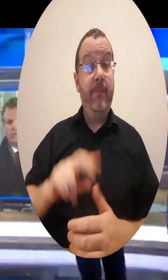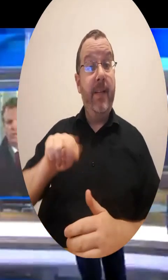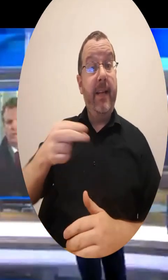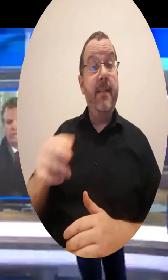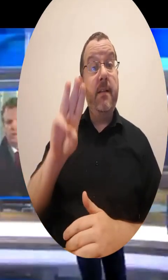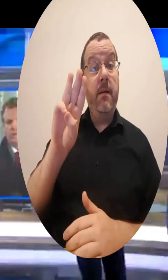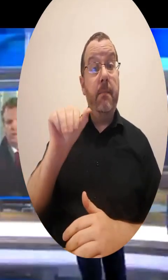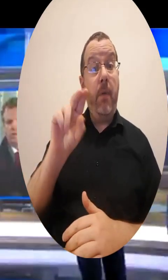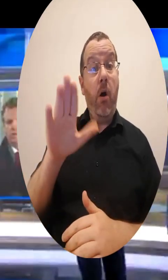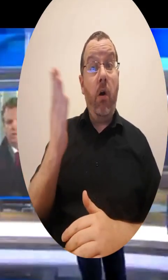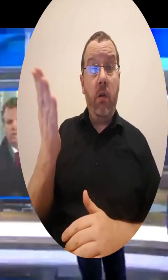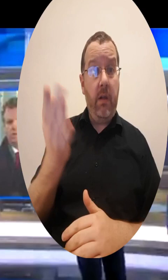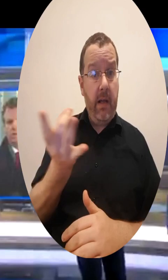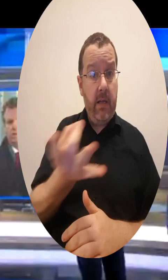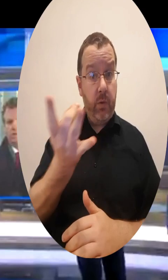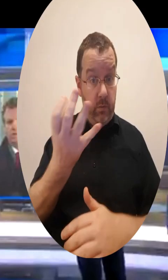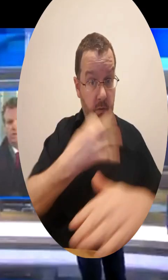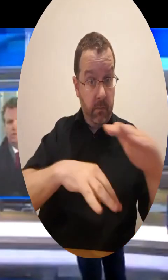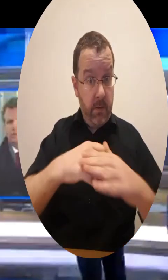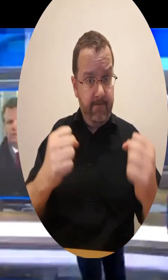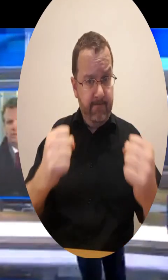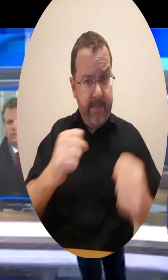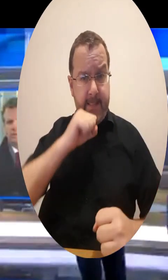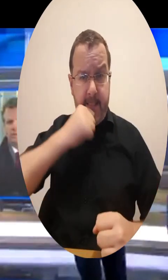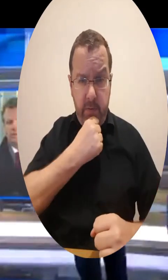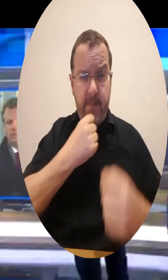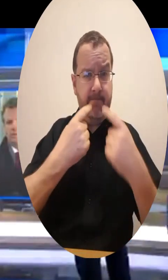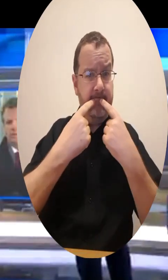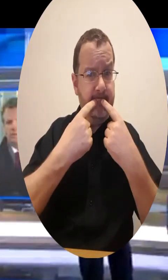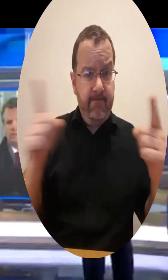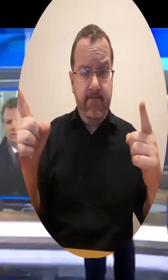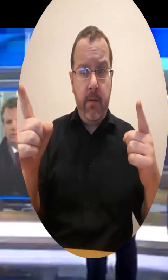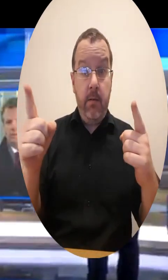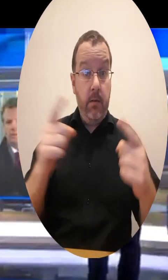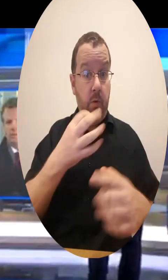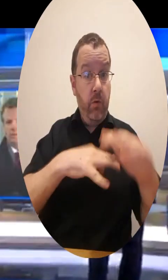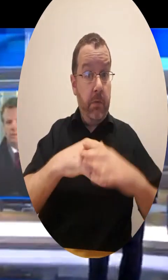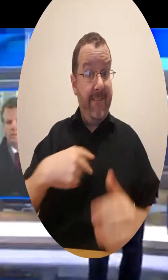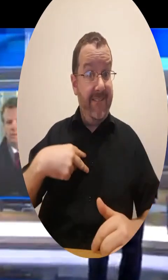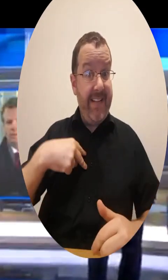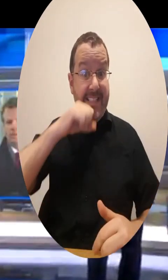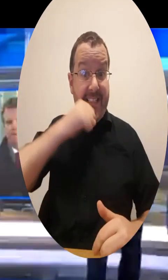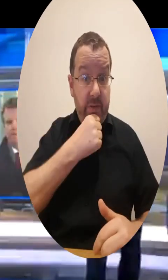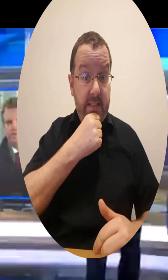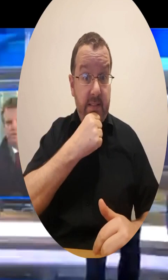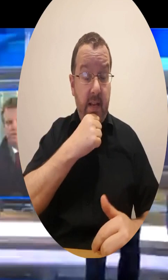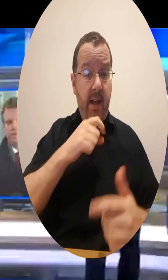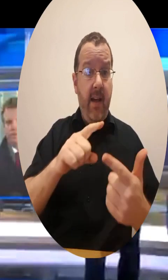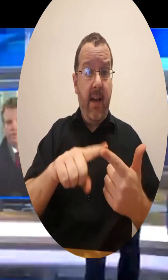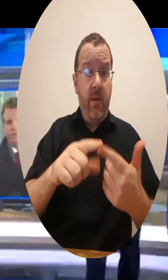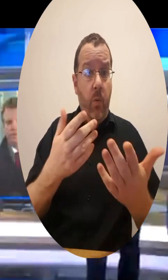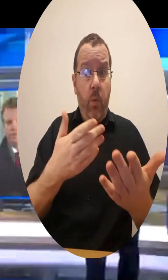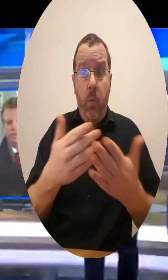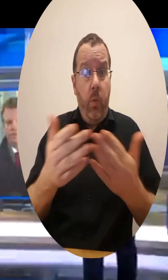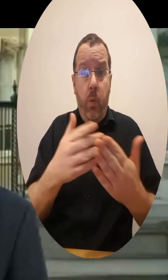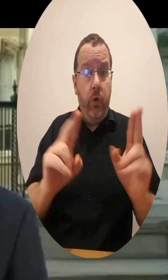at government buildings. How serious are the government about getting this message across to the public, Paul, and what's the wider reaction being to